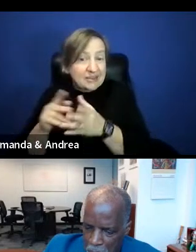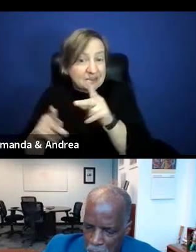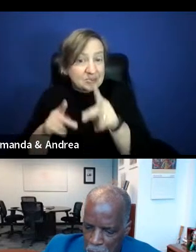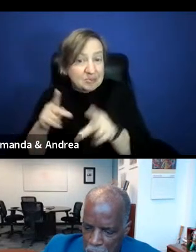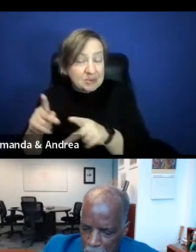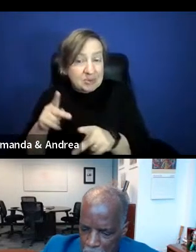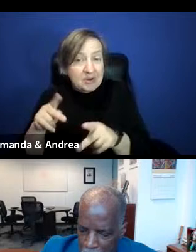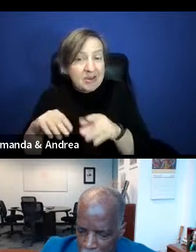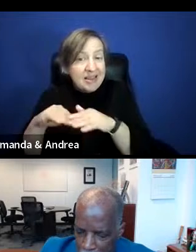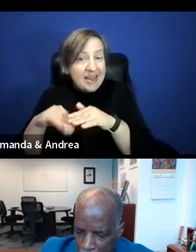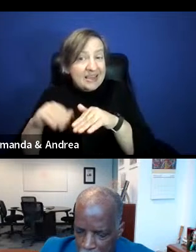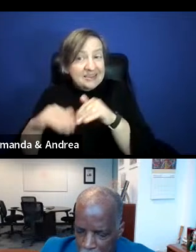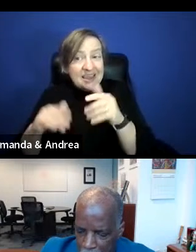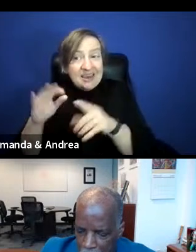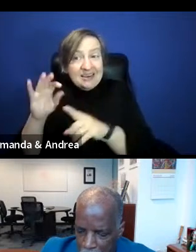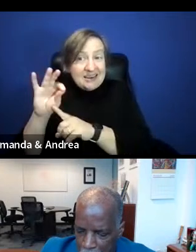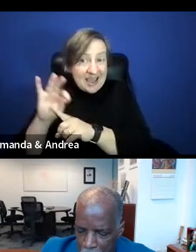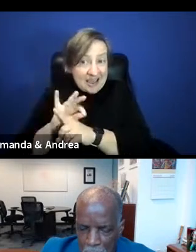9 months,